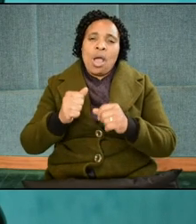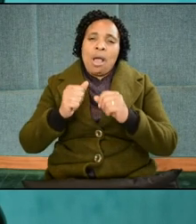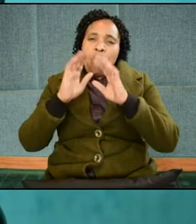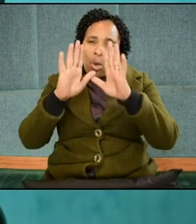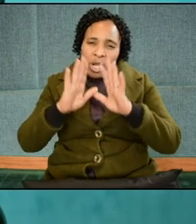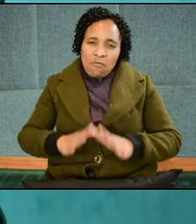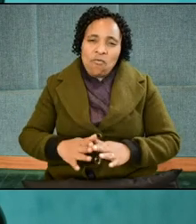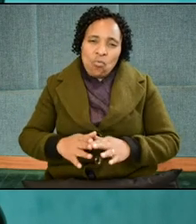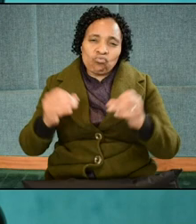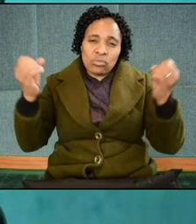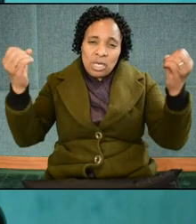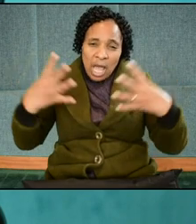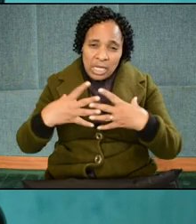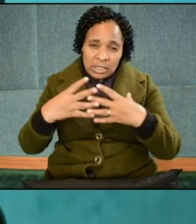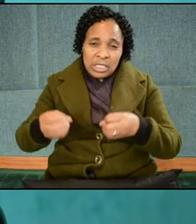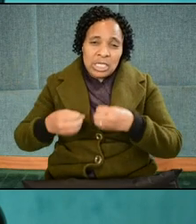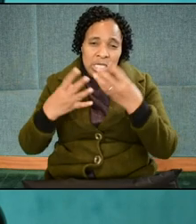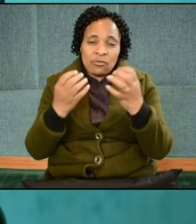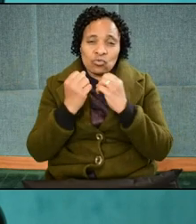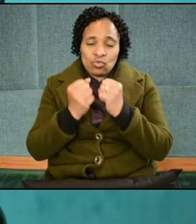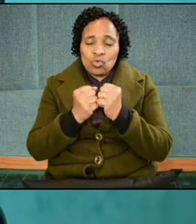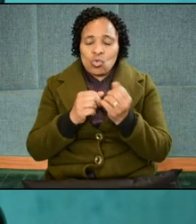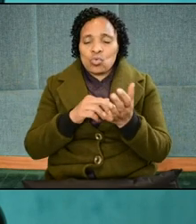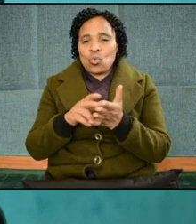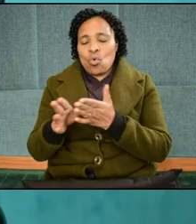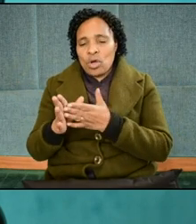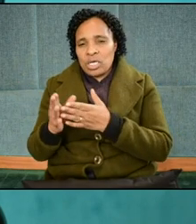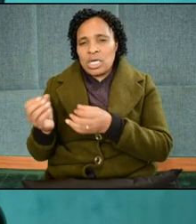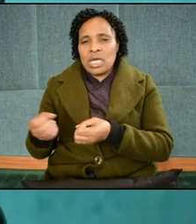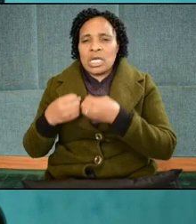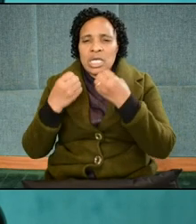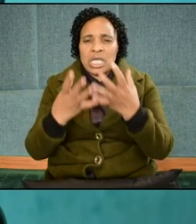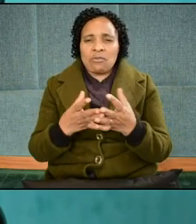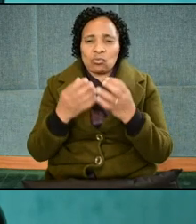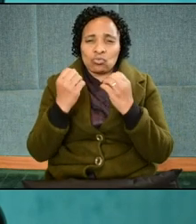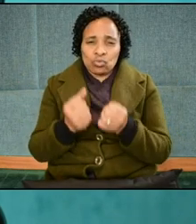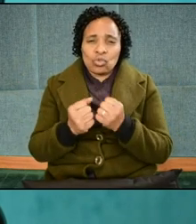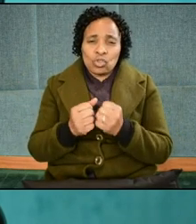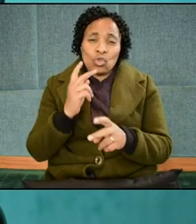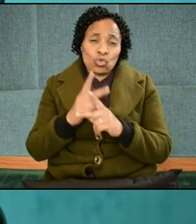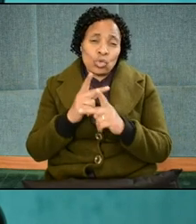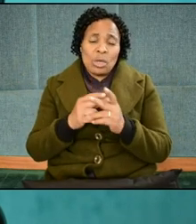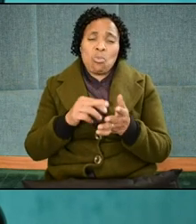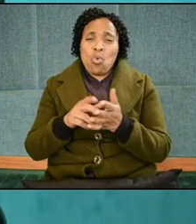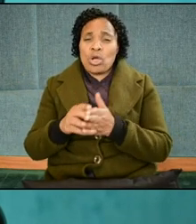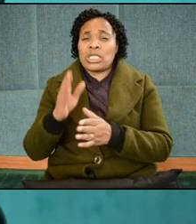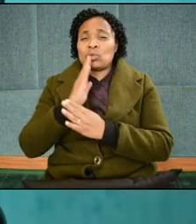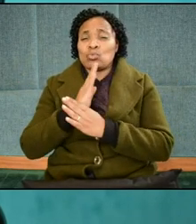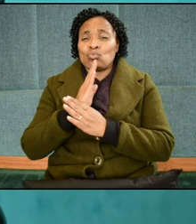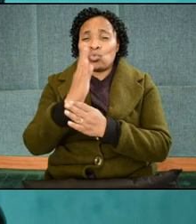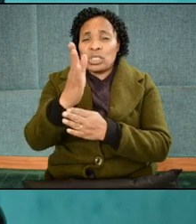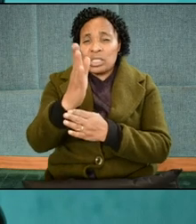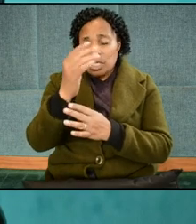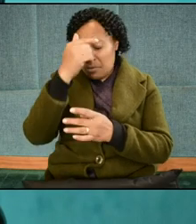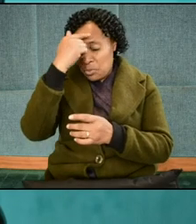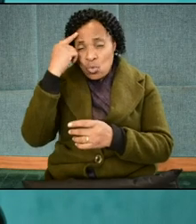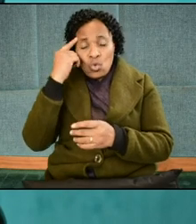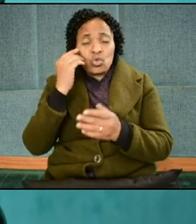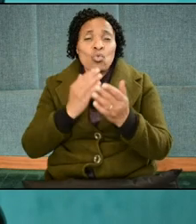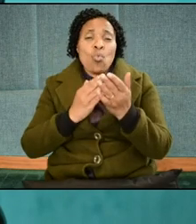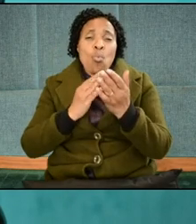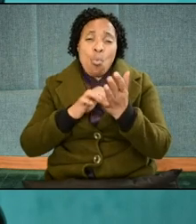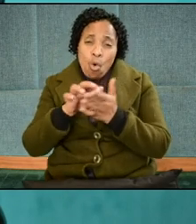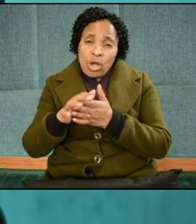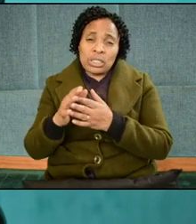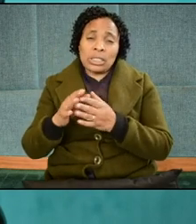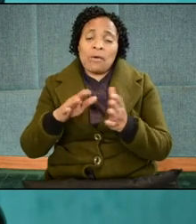light. We ask, Lord, that you give us strength to walk, and you give us strength to keep walking straight, because we may walk and